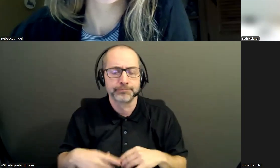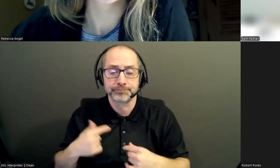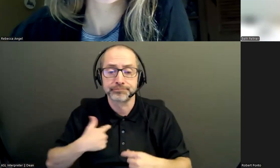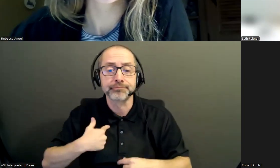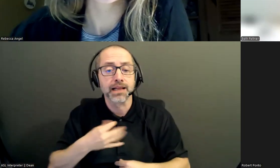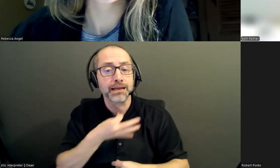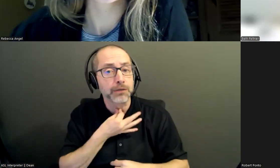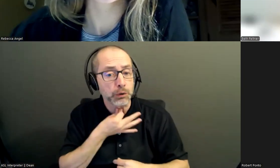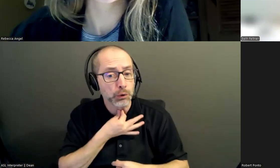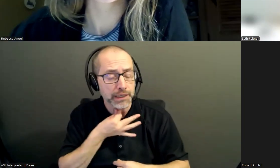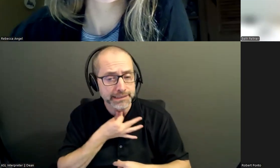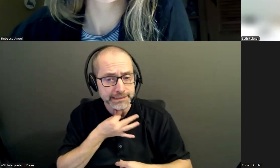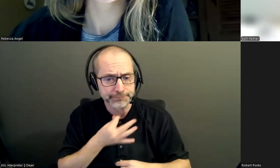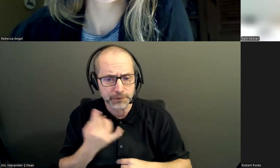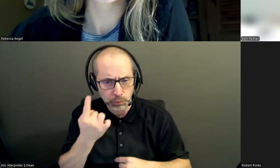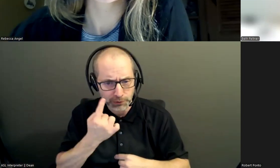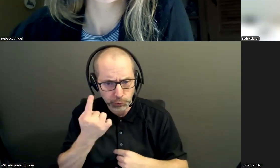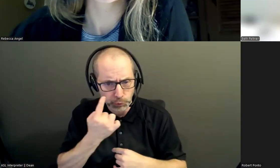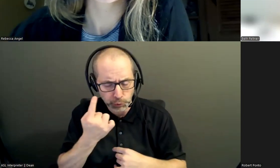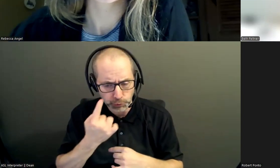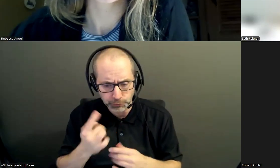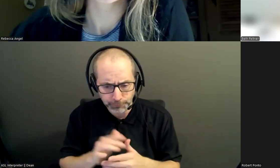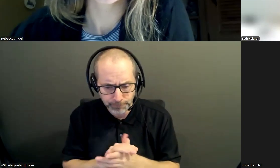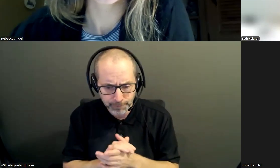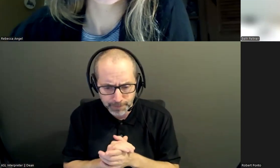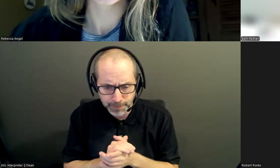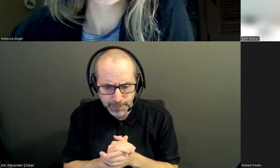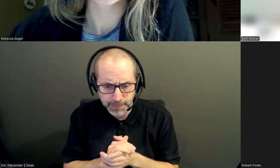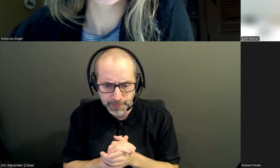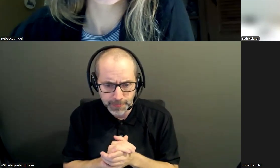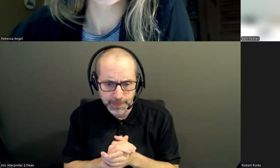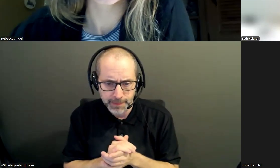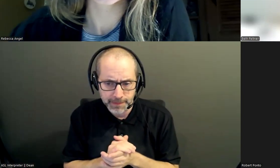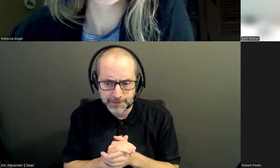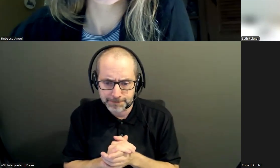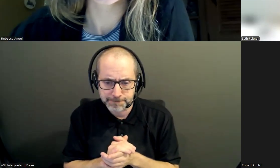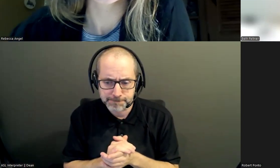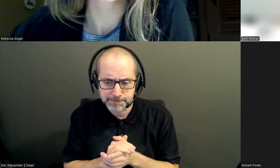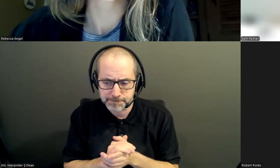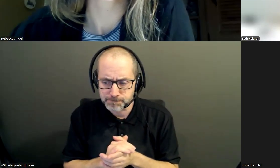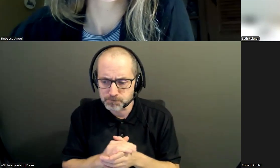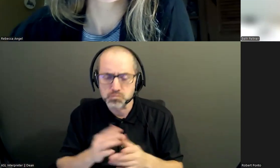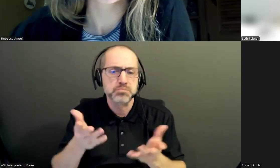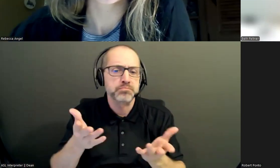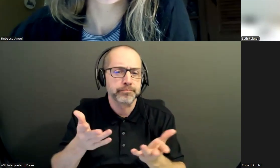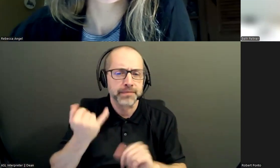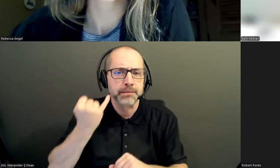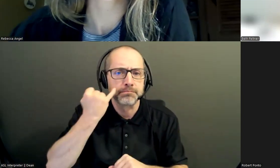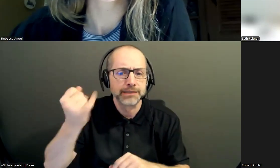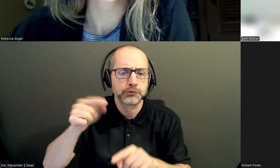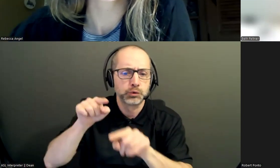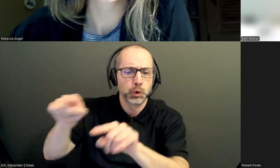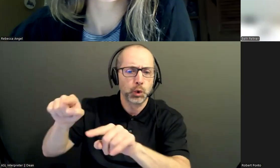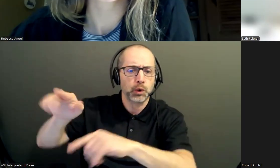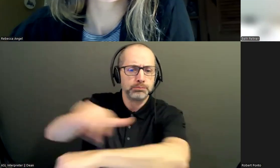about is the it's like say if you were to go to a concert.